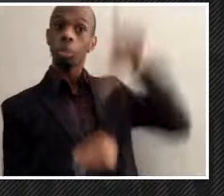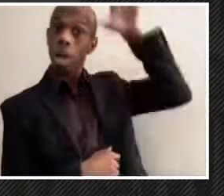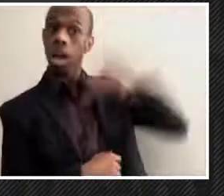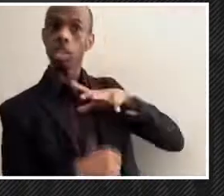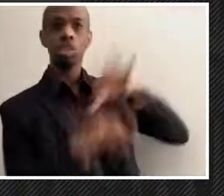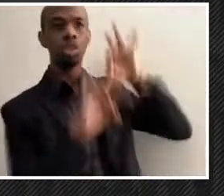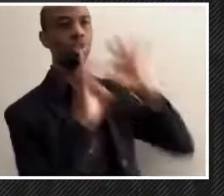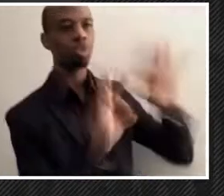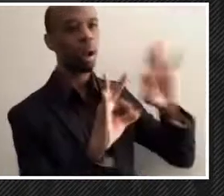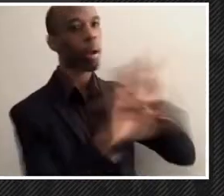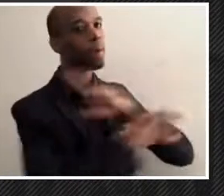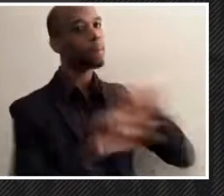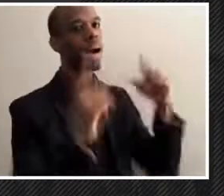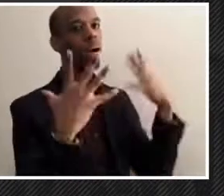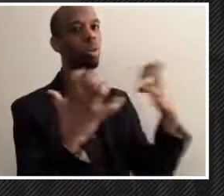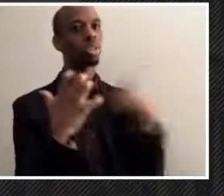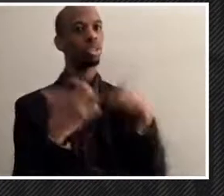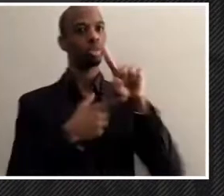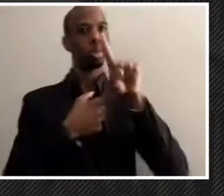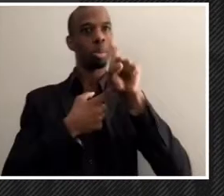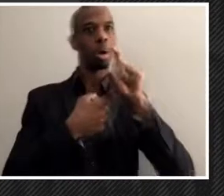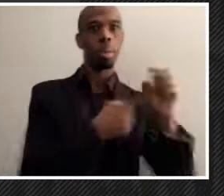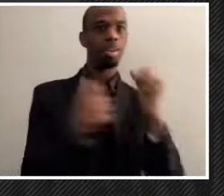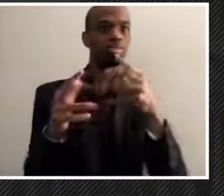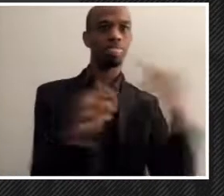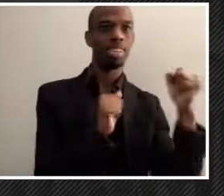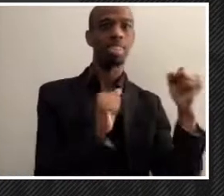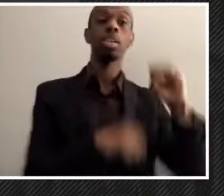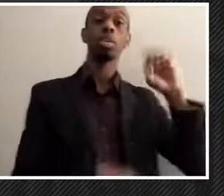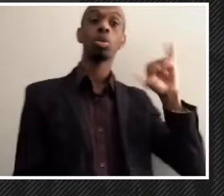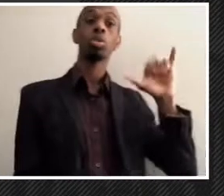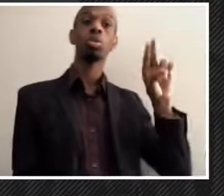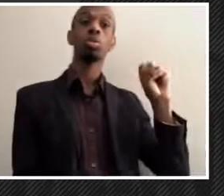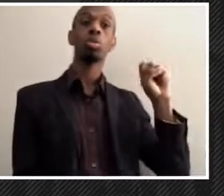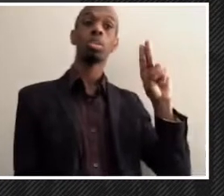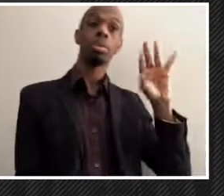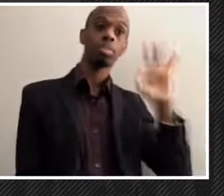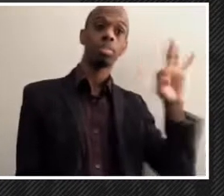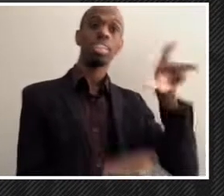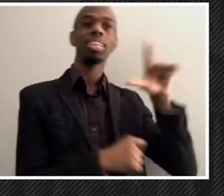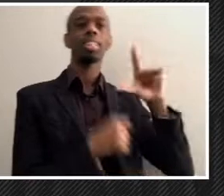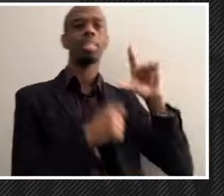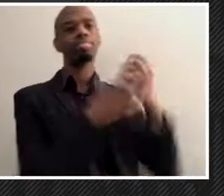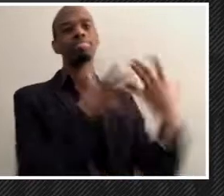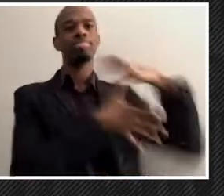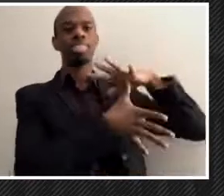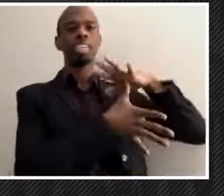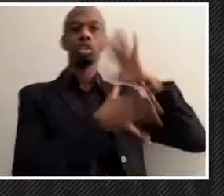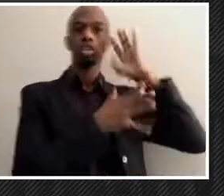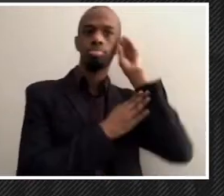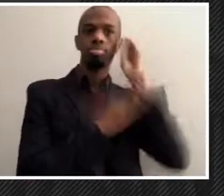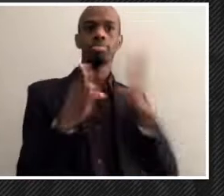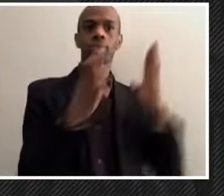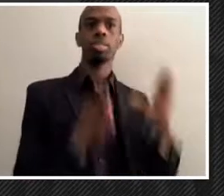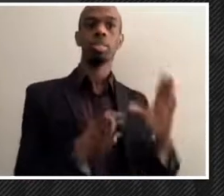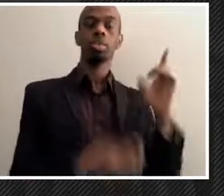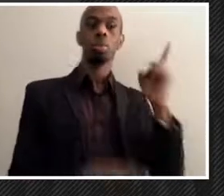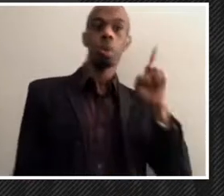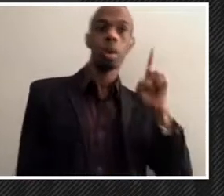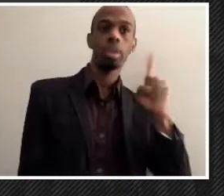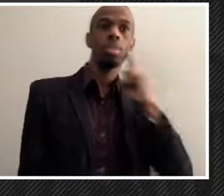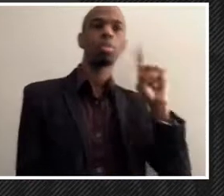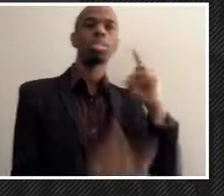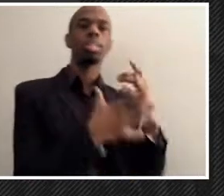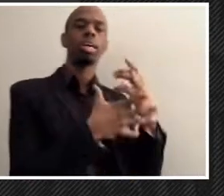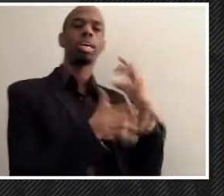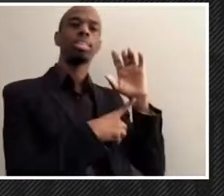questions. Yusuf is currently a senior strategist at Racial Justice in the New York Civil Liberties Union. He's previously